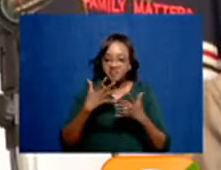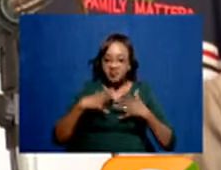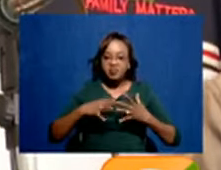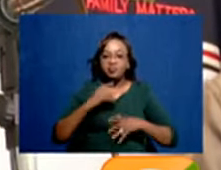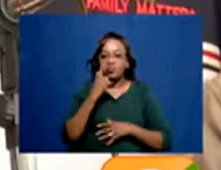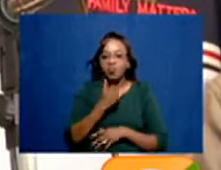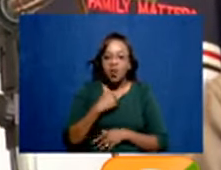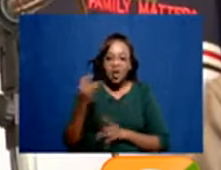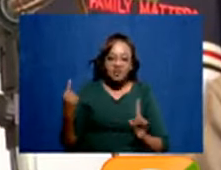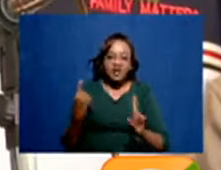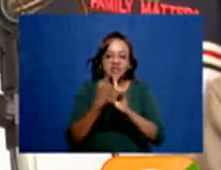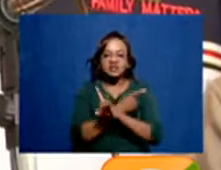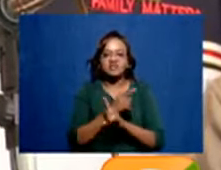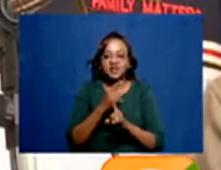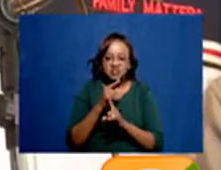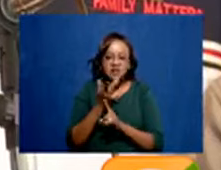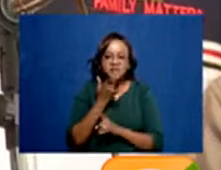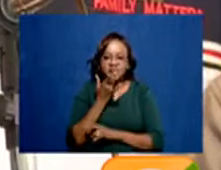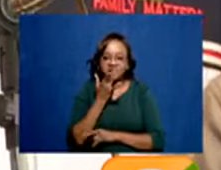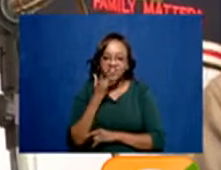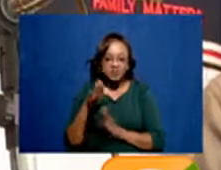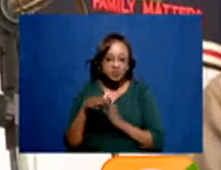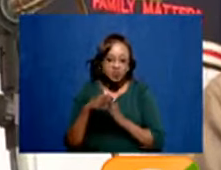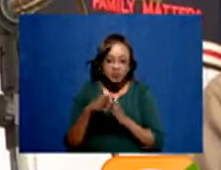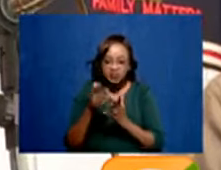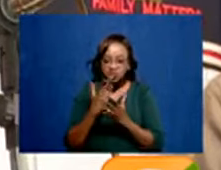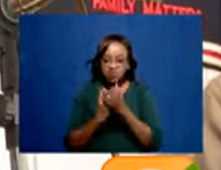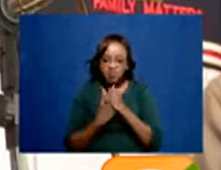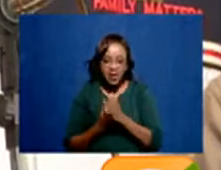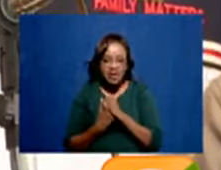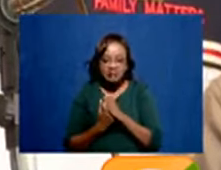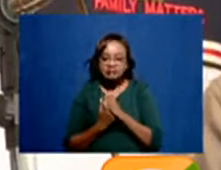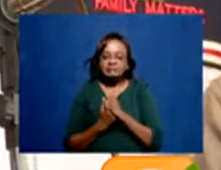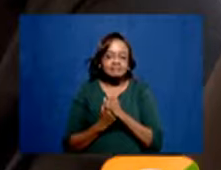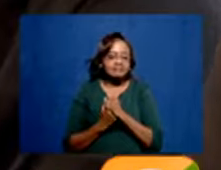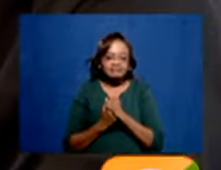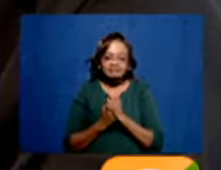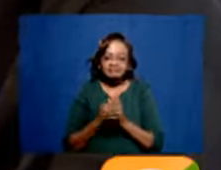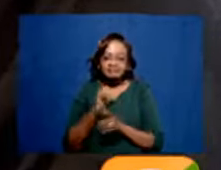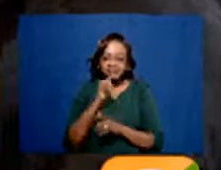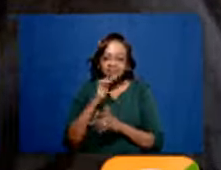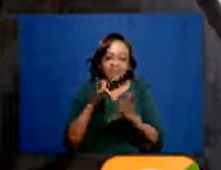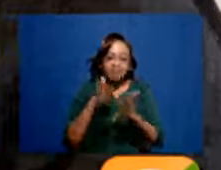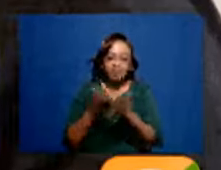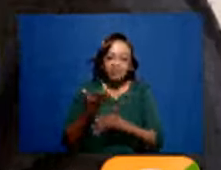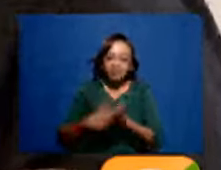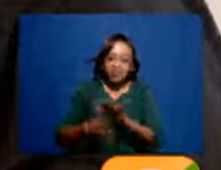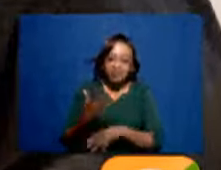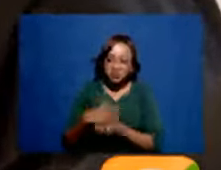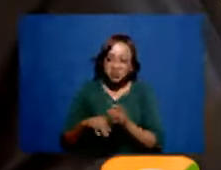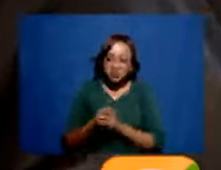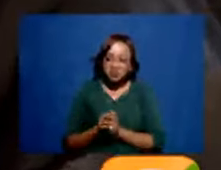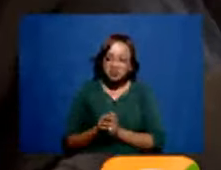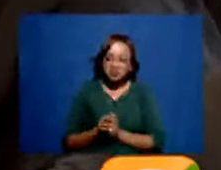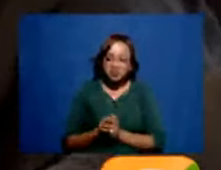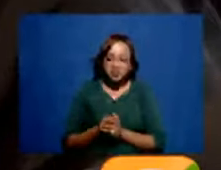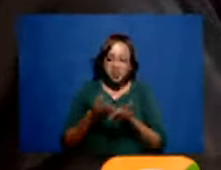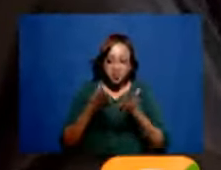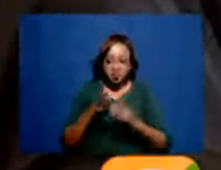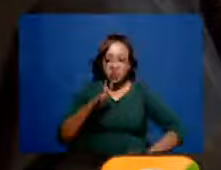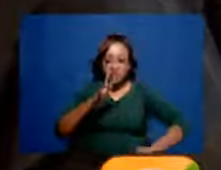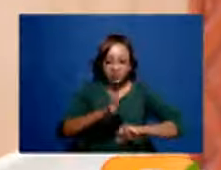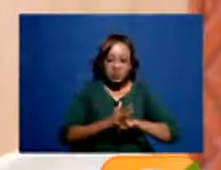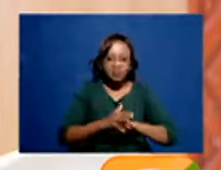a different sexual orientation were not allowed to associate in Kenya. They have thrown their weight behind the